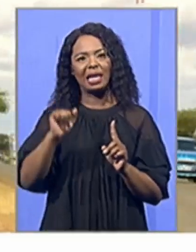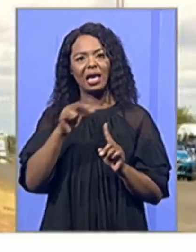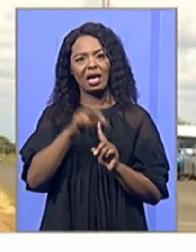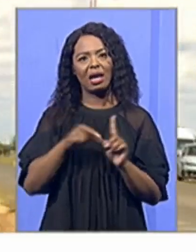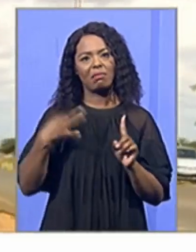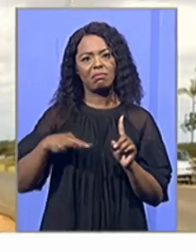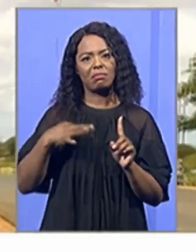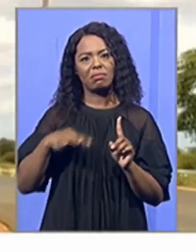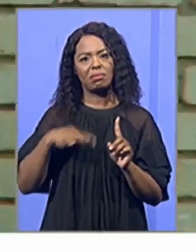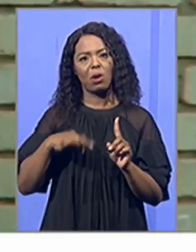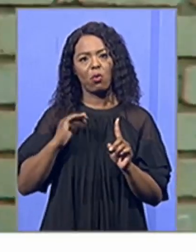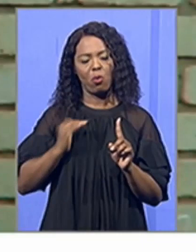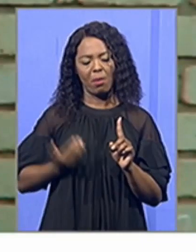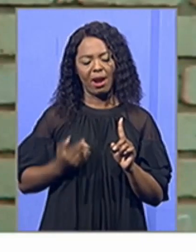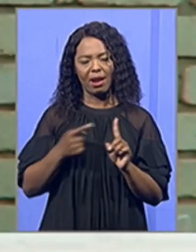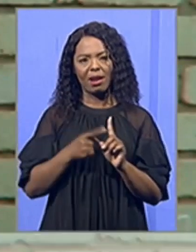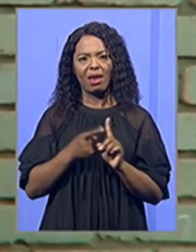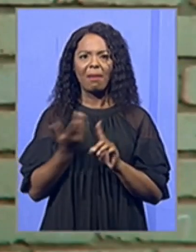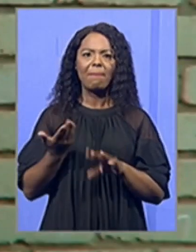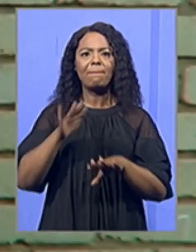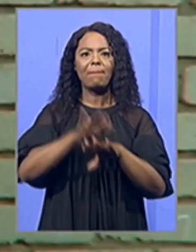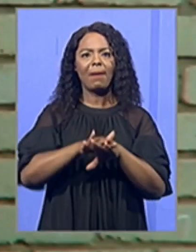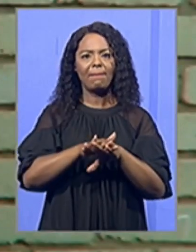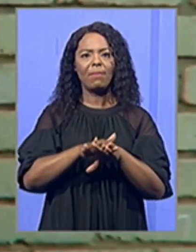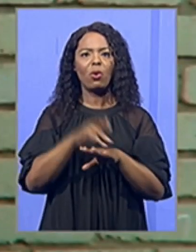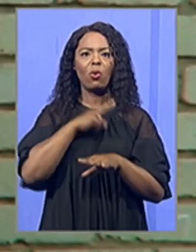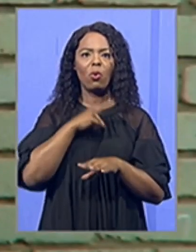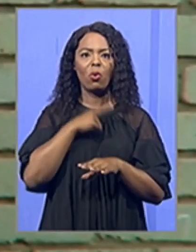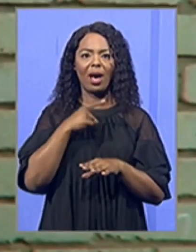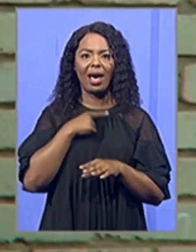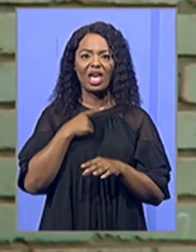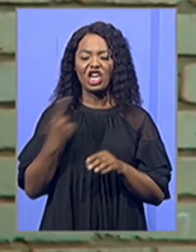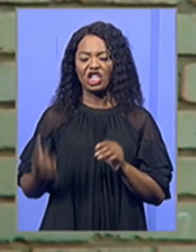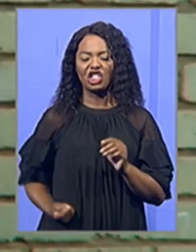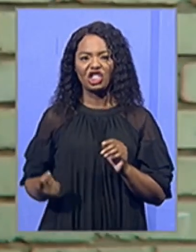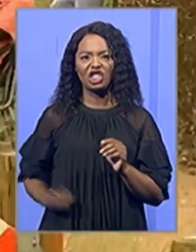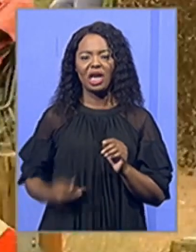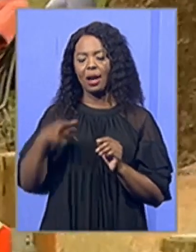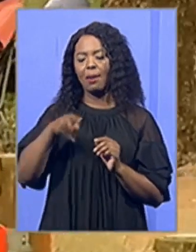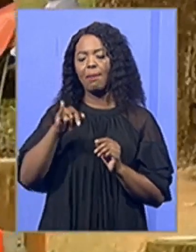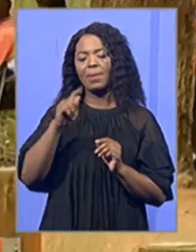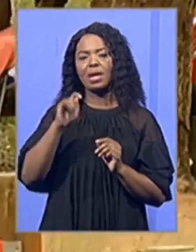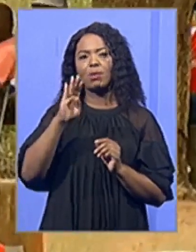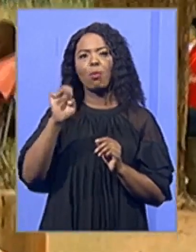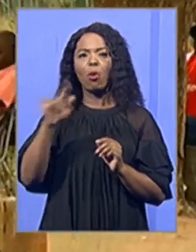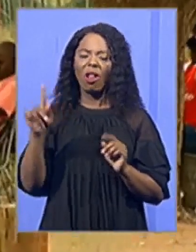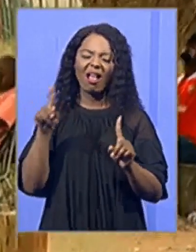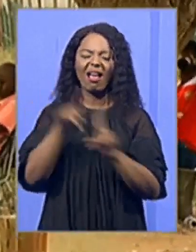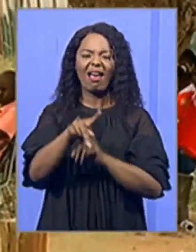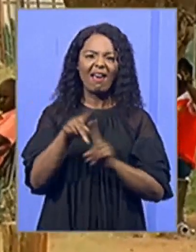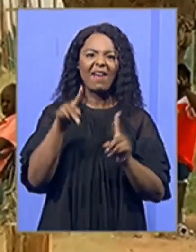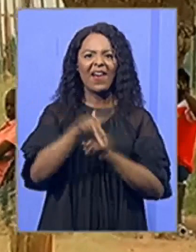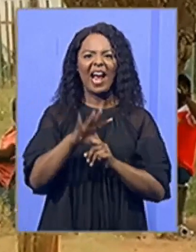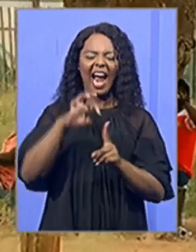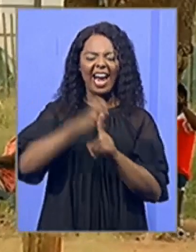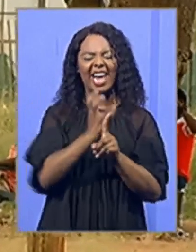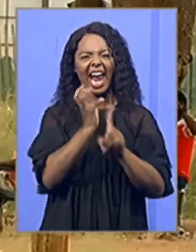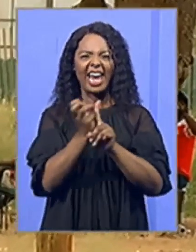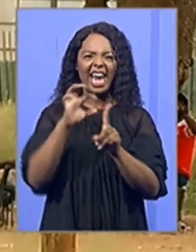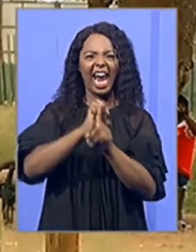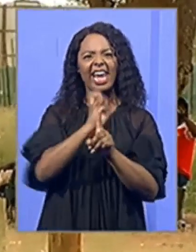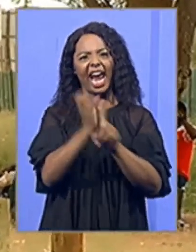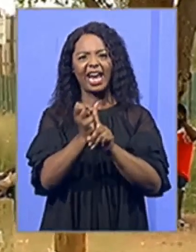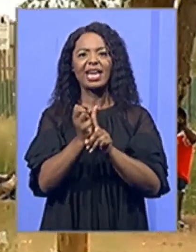tsa di pitbull nakong eo a neng a le tseleng e yang mosebetsing matsatsi a mabedi pele ho Keresemese. Melitah